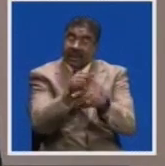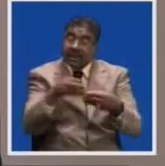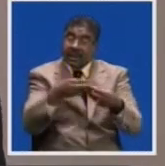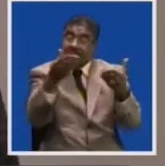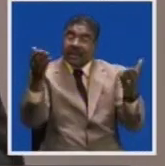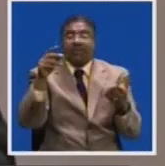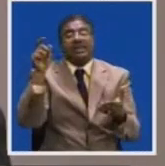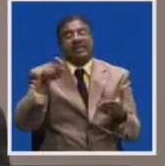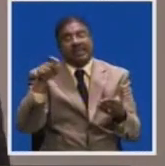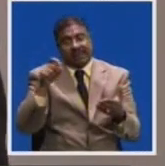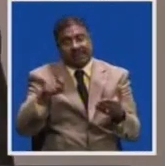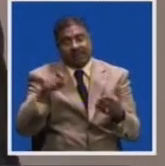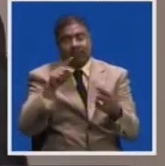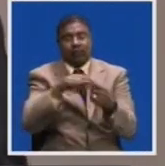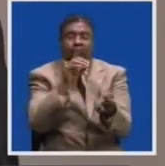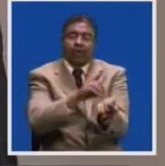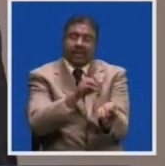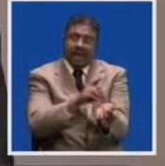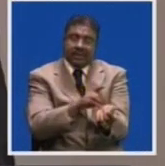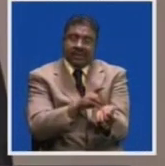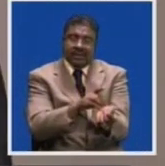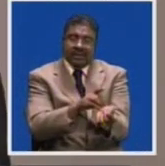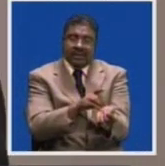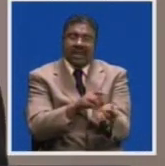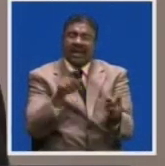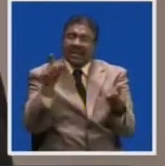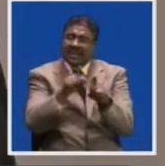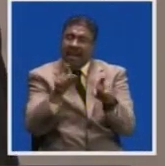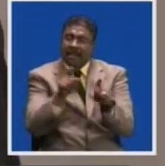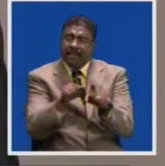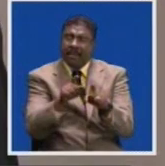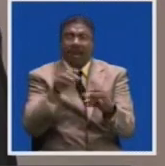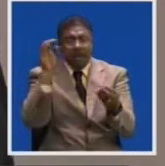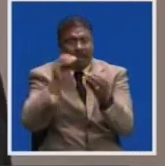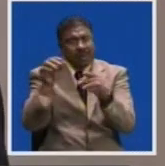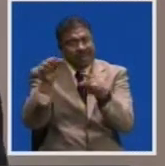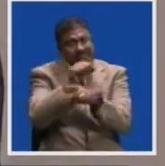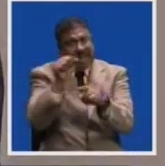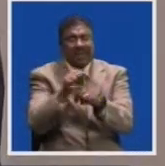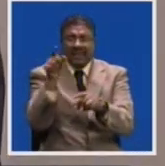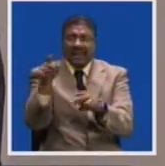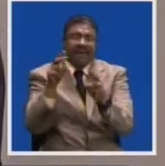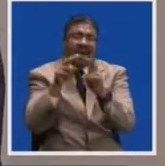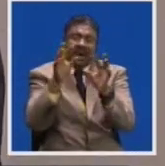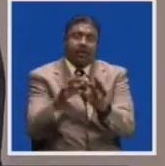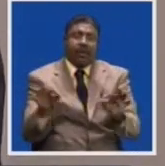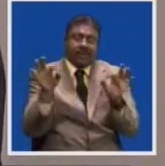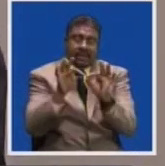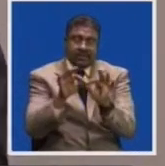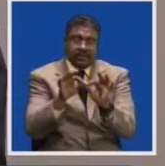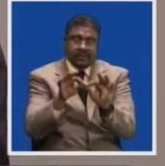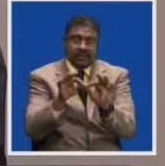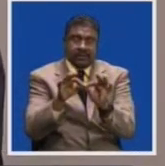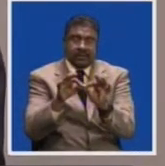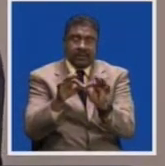general physicians, but also later on looking at subspecialist training is absolutely fantastic. Meanwhile, Zambia College